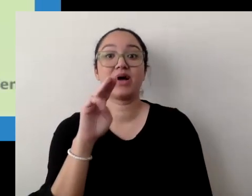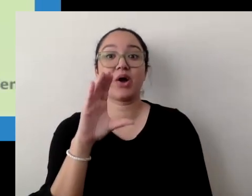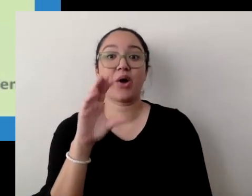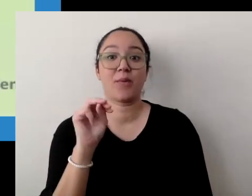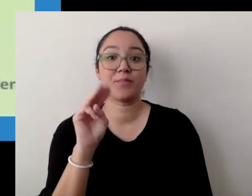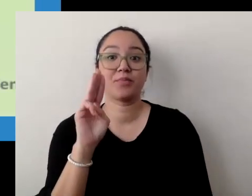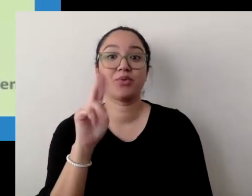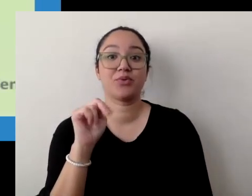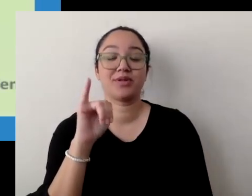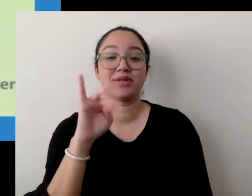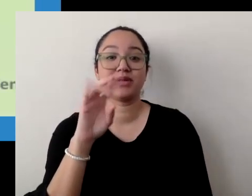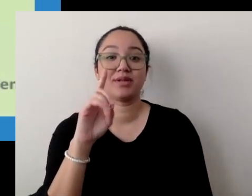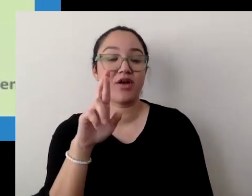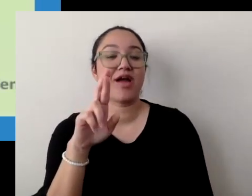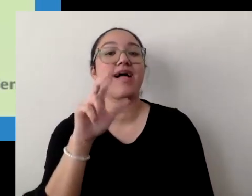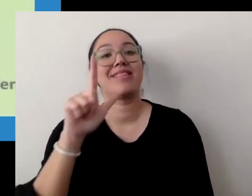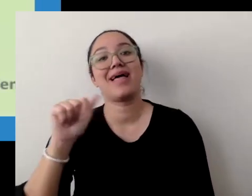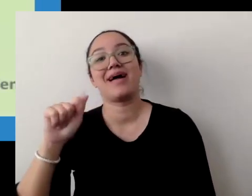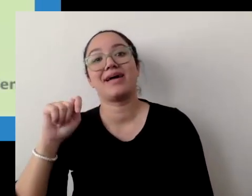American community